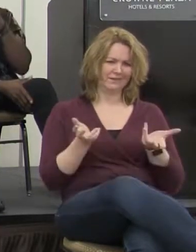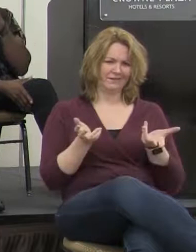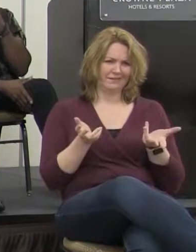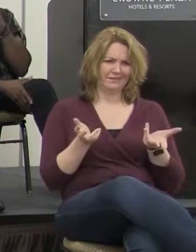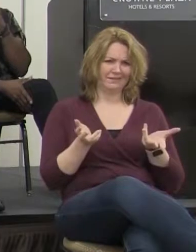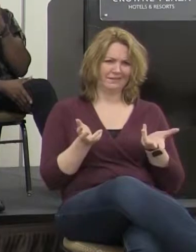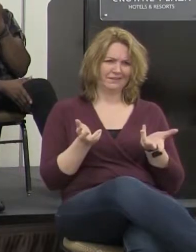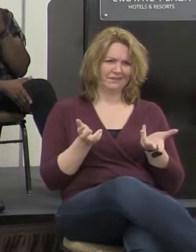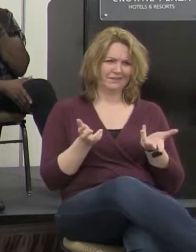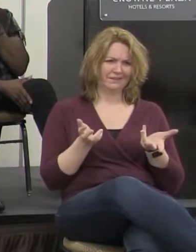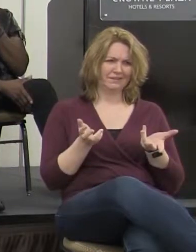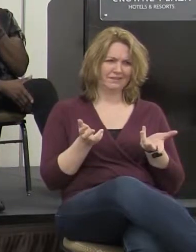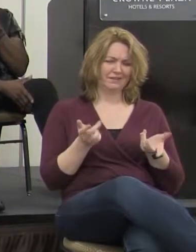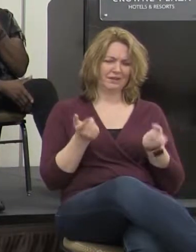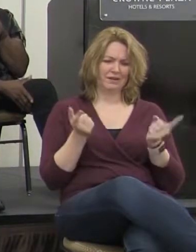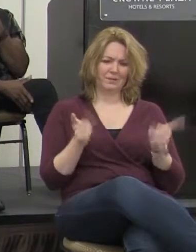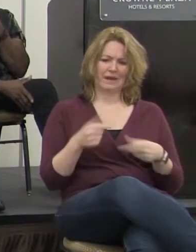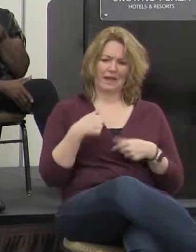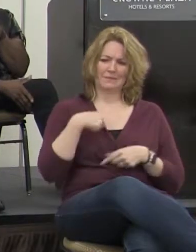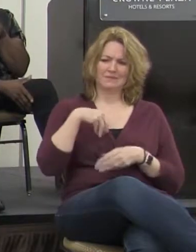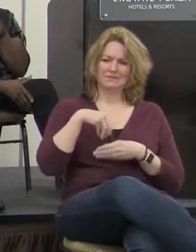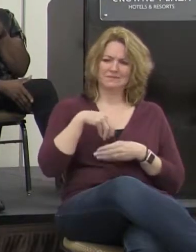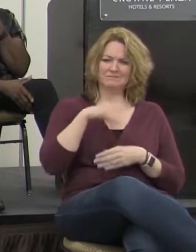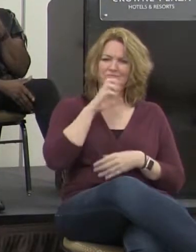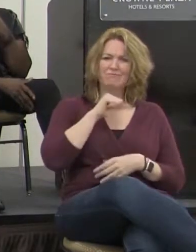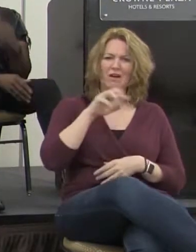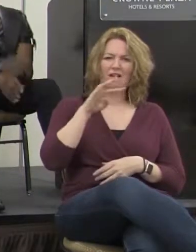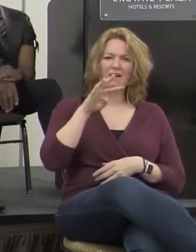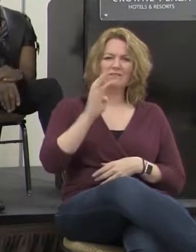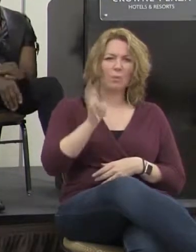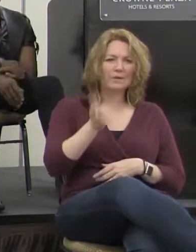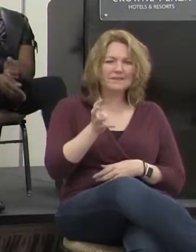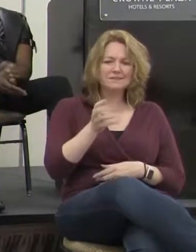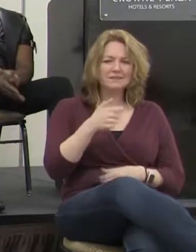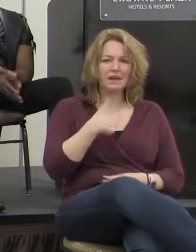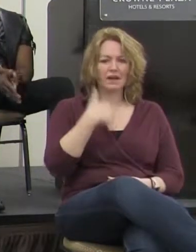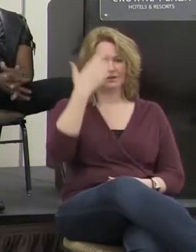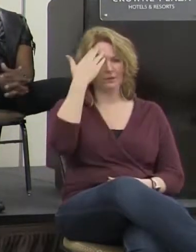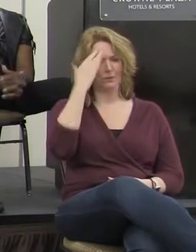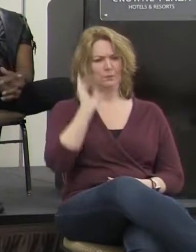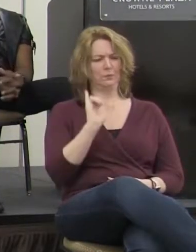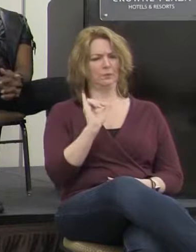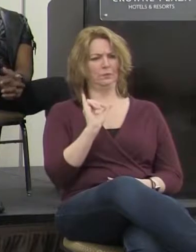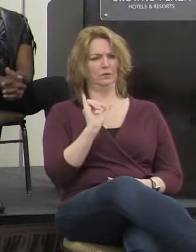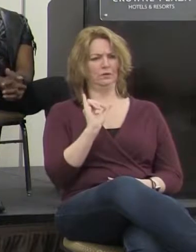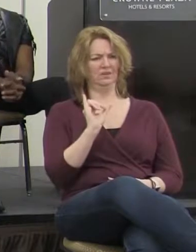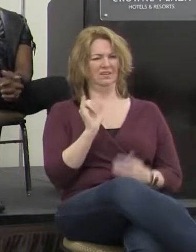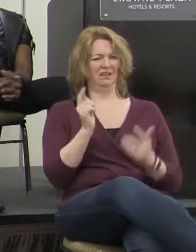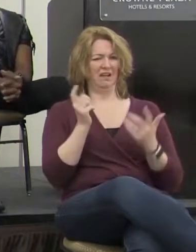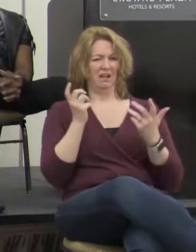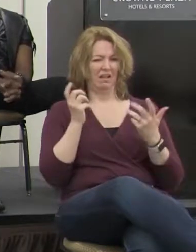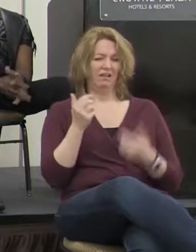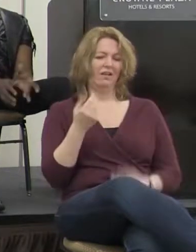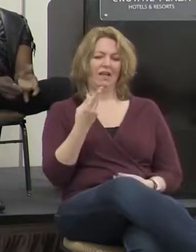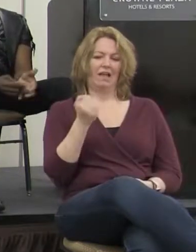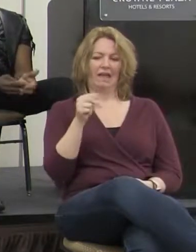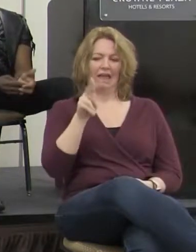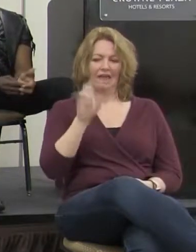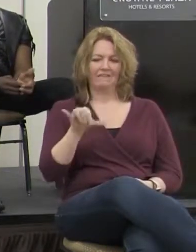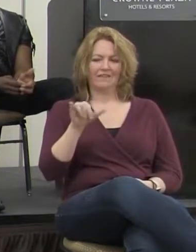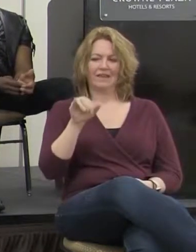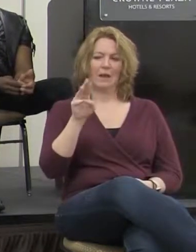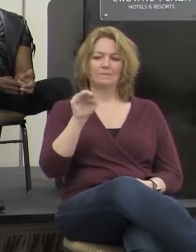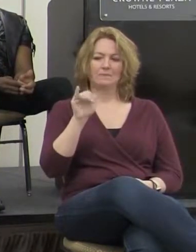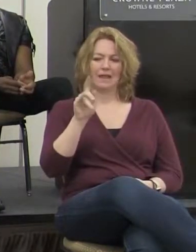it wasn't until I was in my 40s that I knew that there were heavy metal bands out